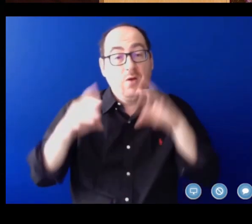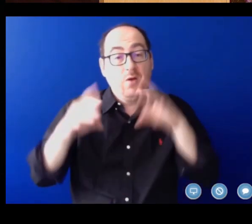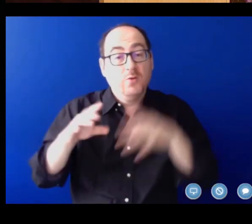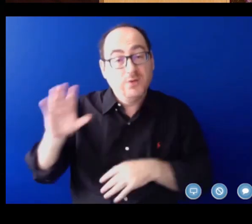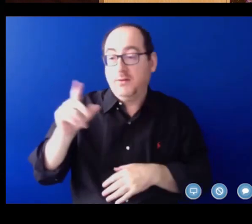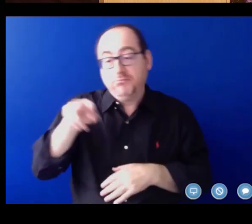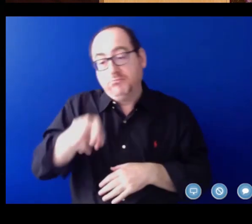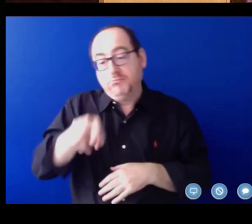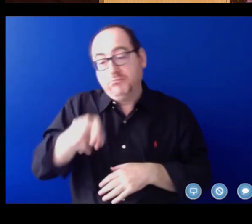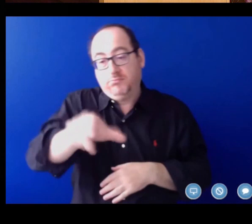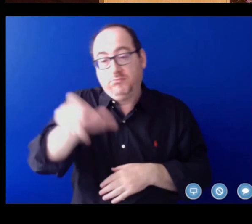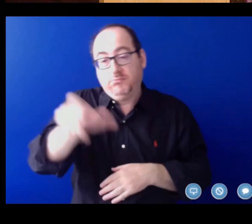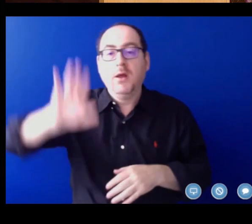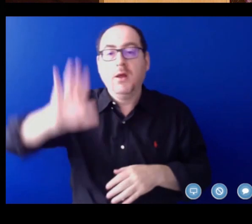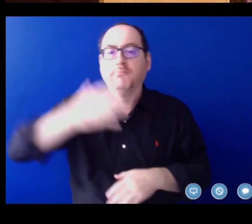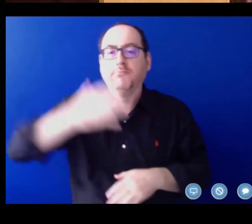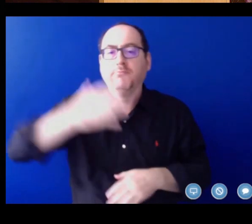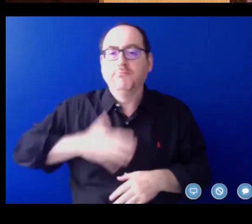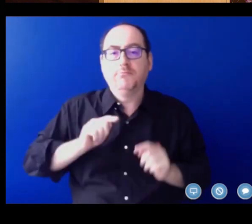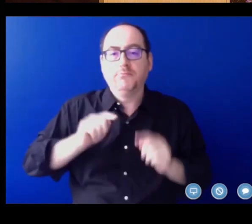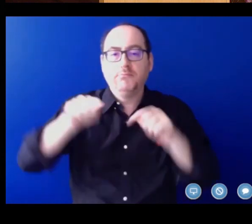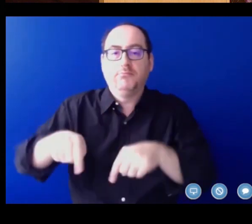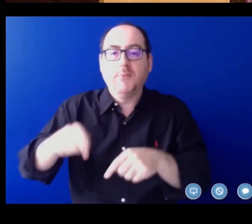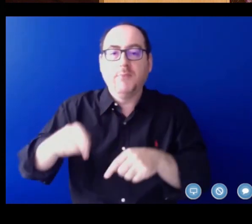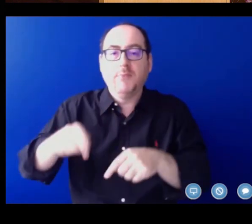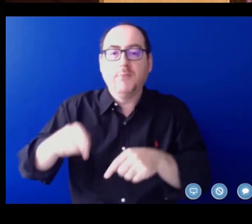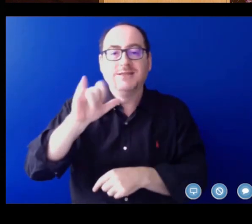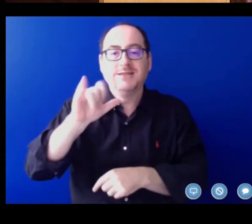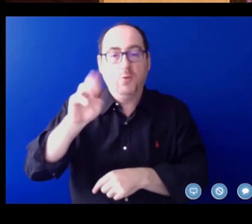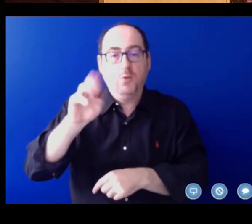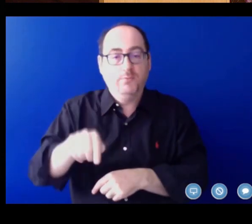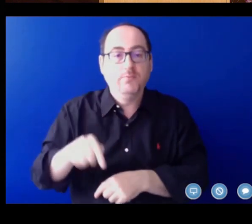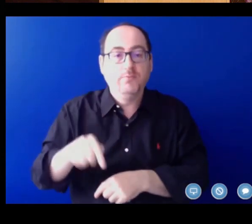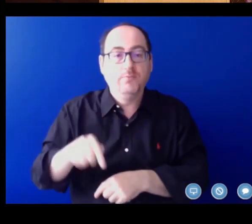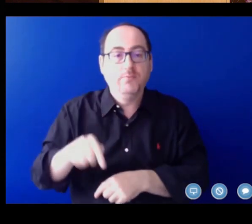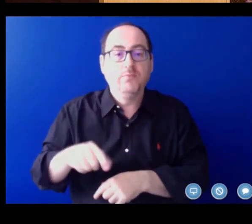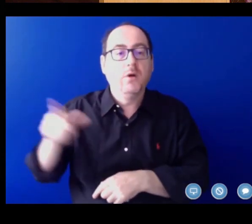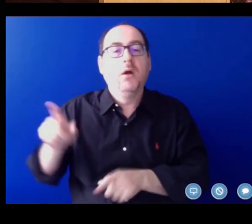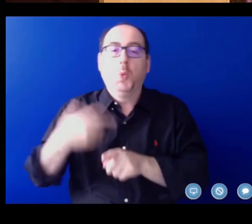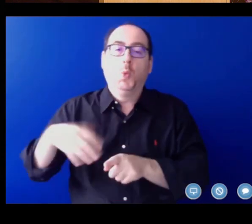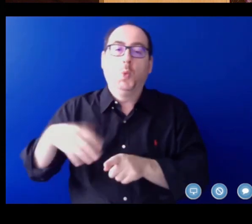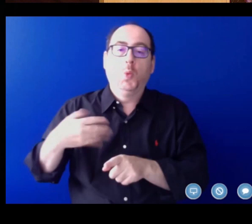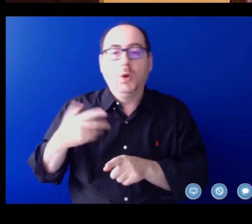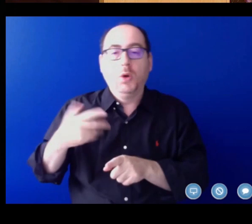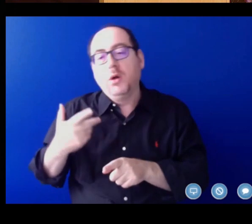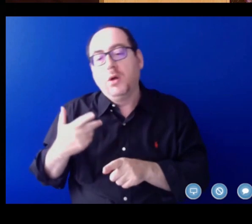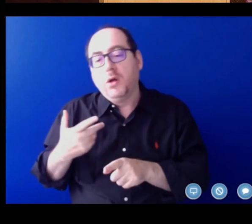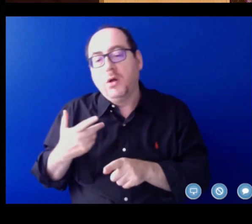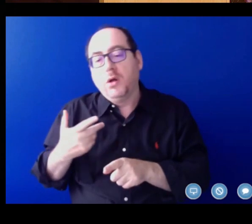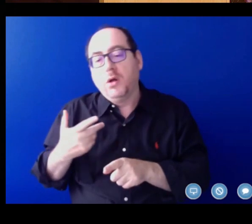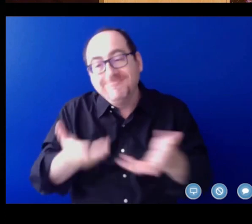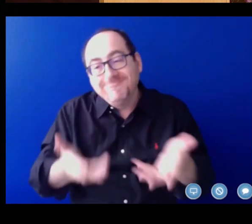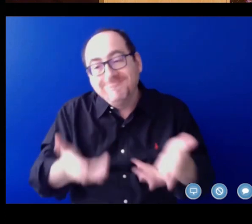Second statement, opinion polls show majority of Australians support these policies of deterrence. Who thinks that's true?